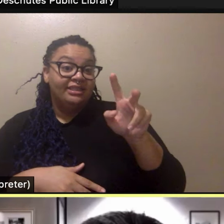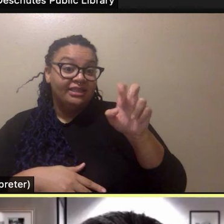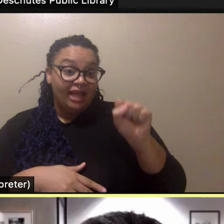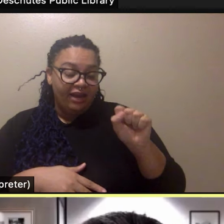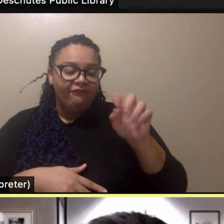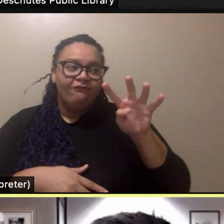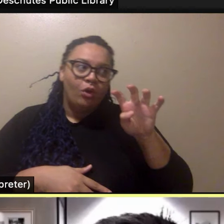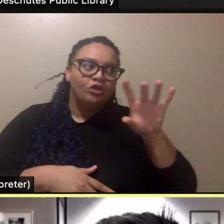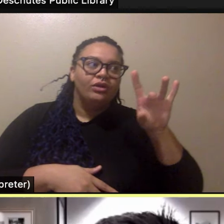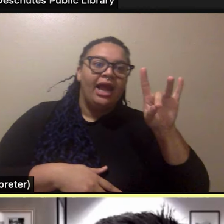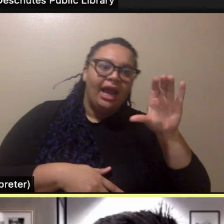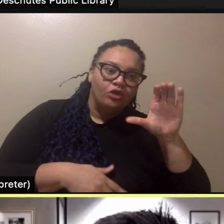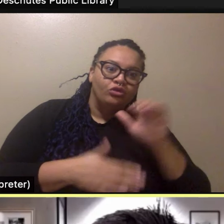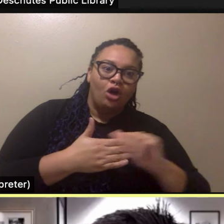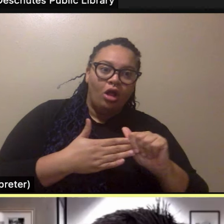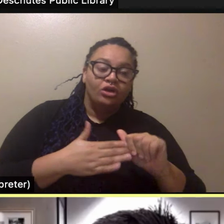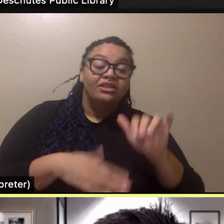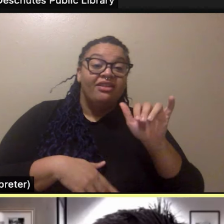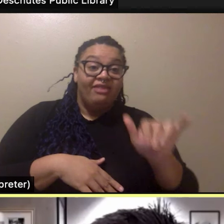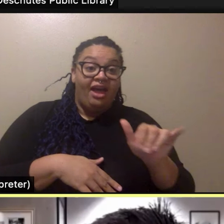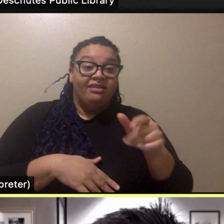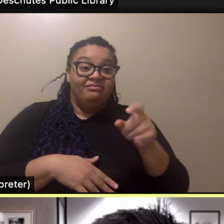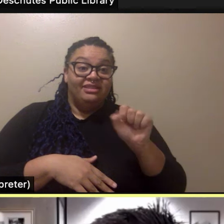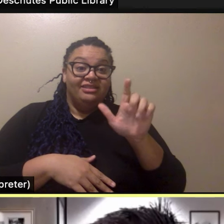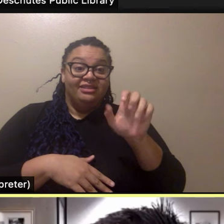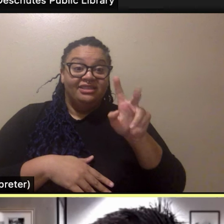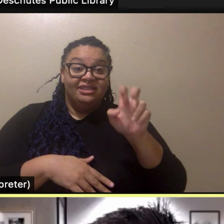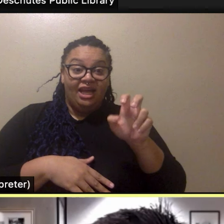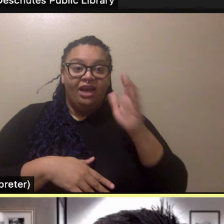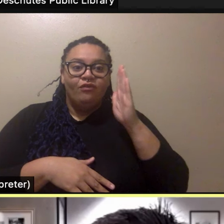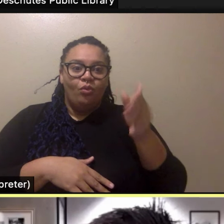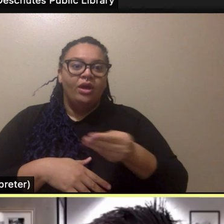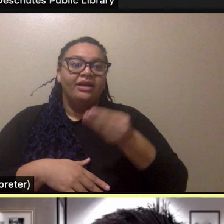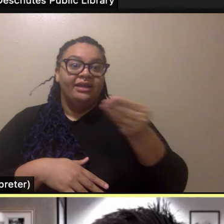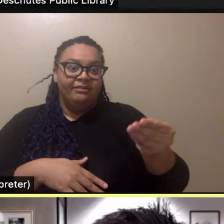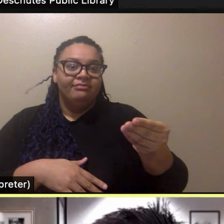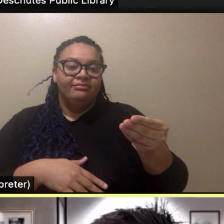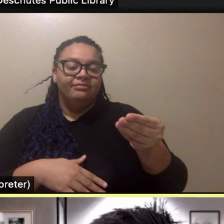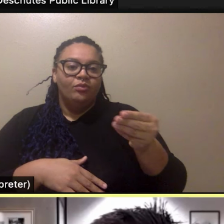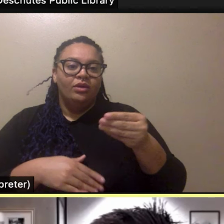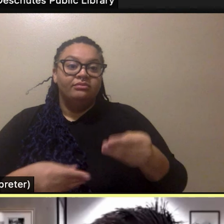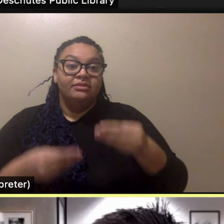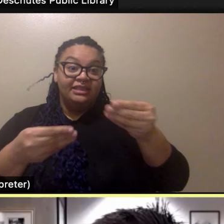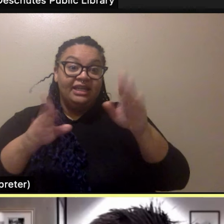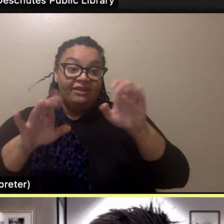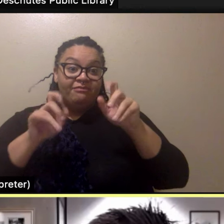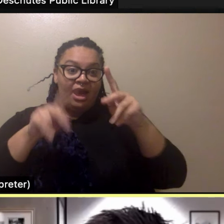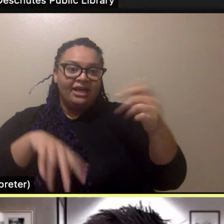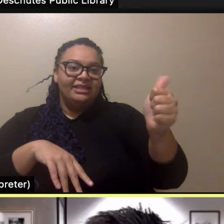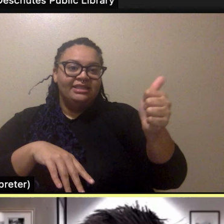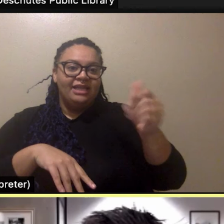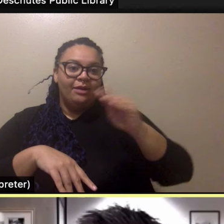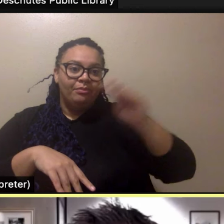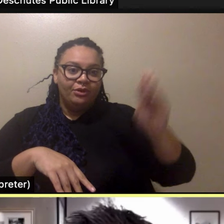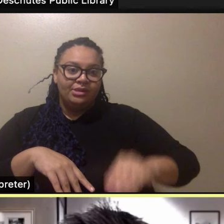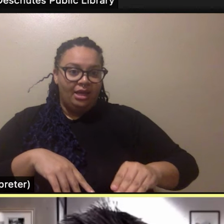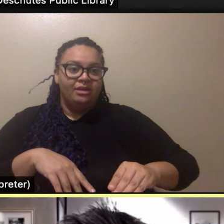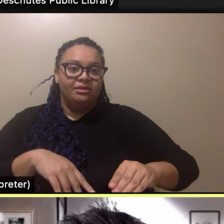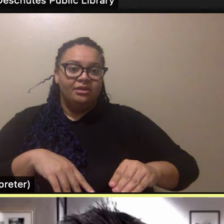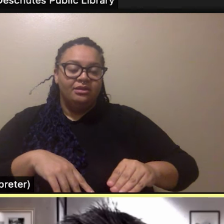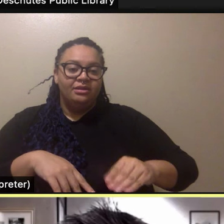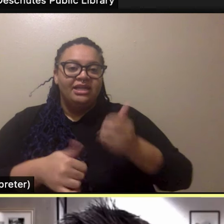$800 slave, that slave over their lifetime returned for you, the buyer, approximately 10% return on investment per